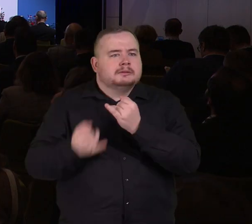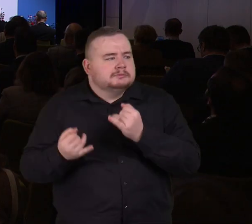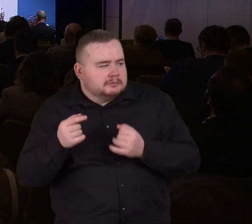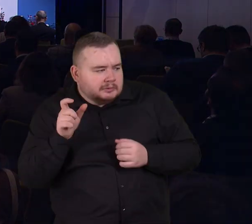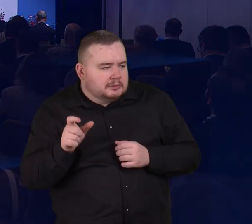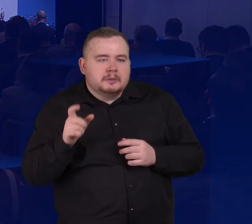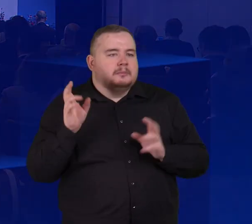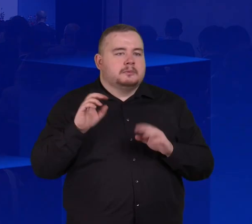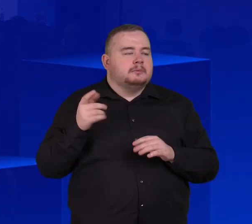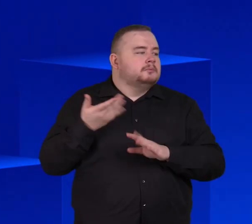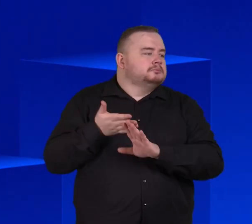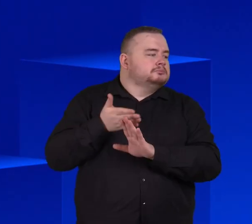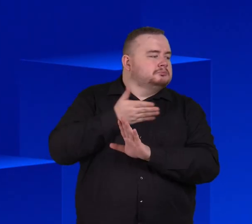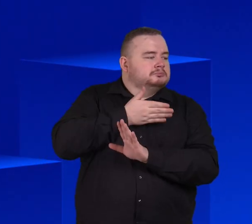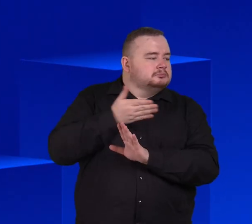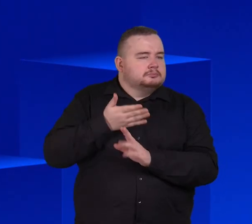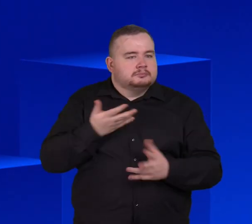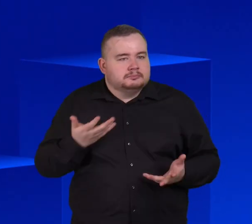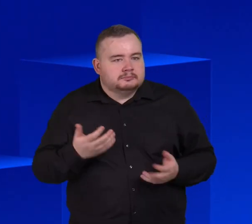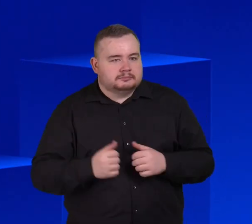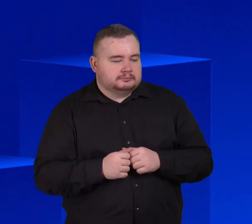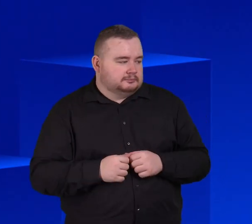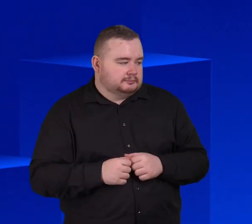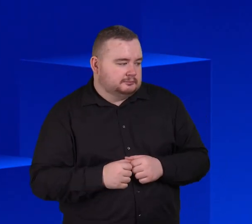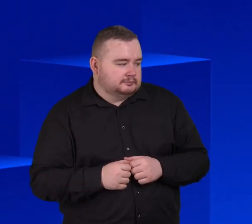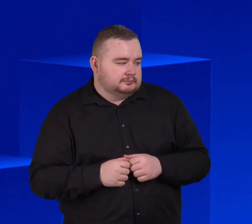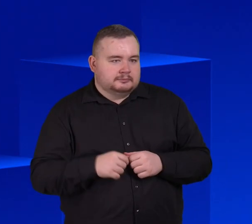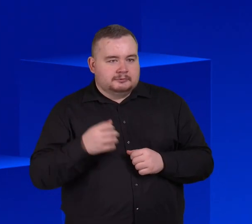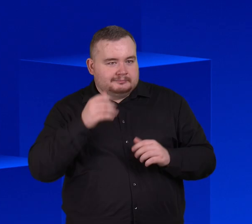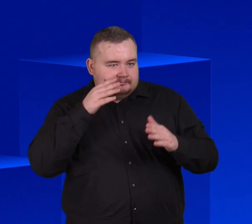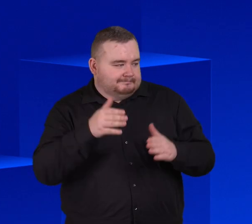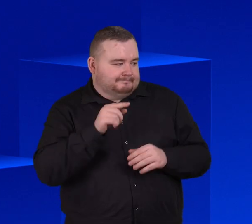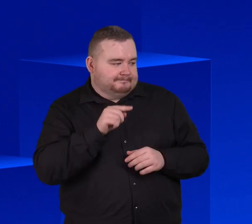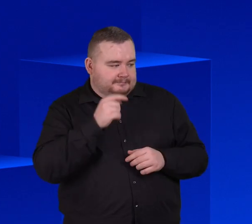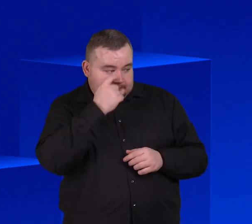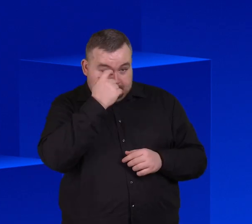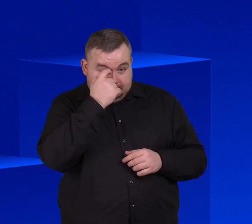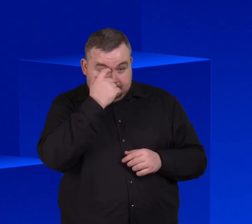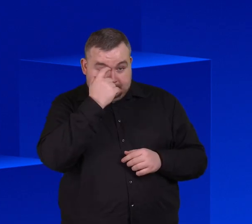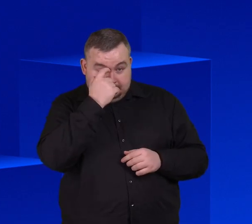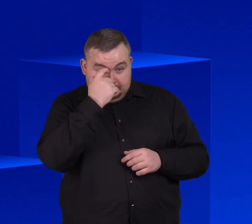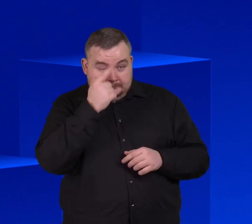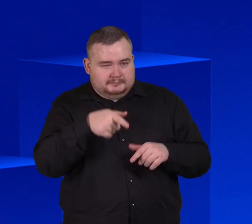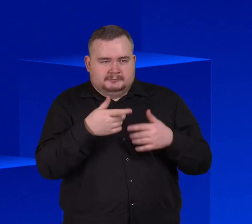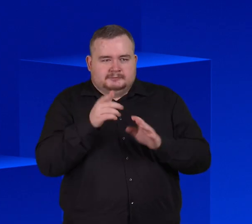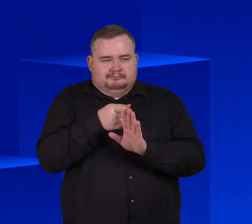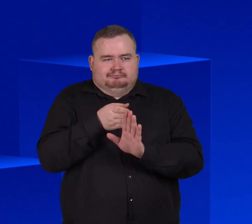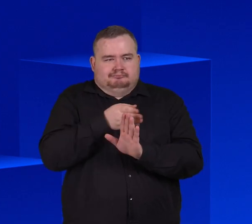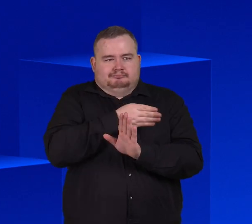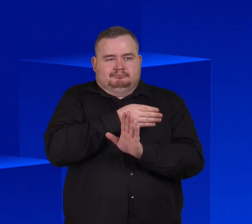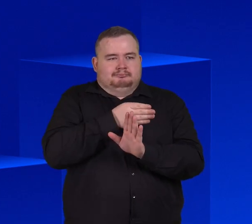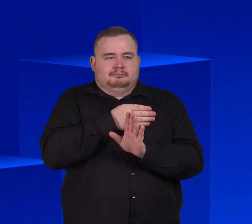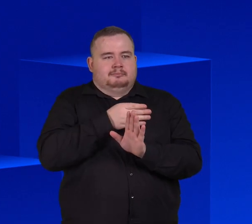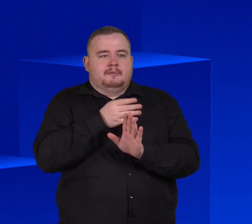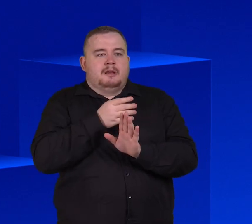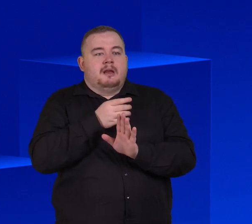recent. I decided that might be too recent time to assess. But if you might vote now, it was